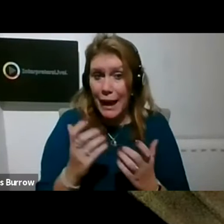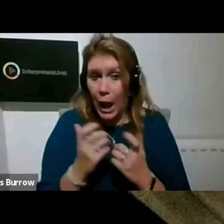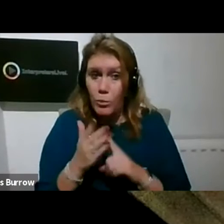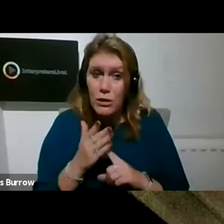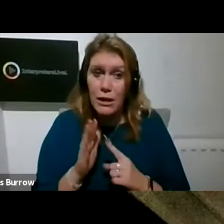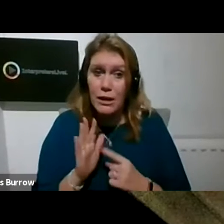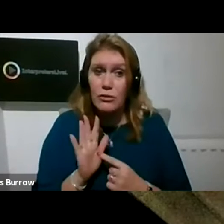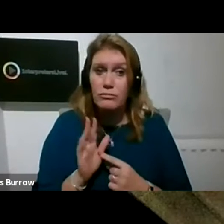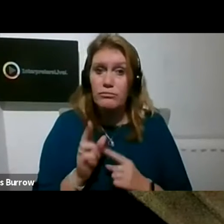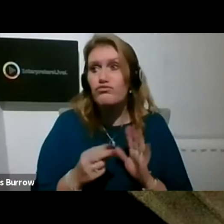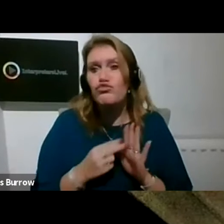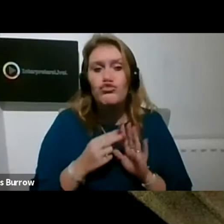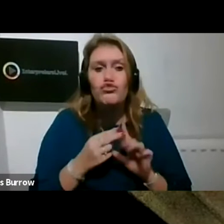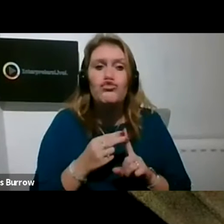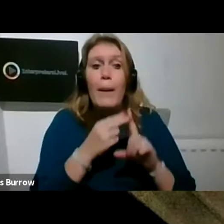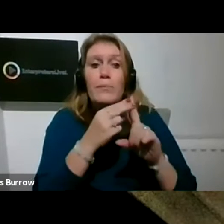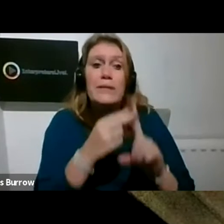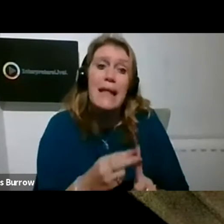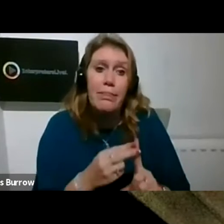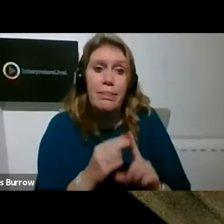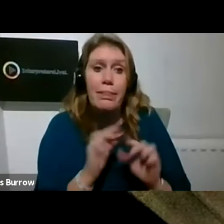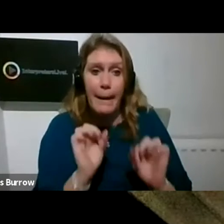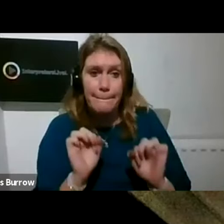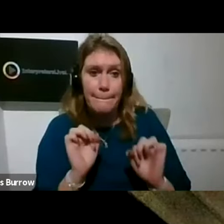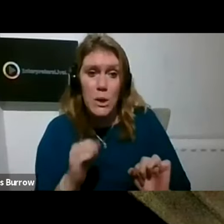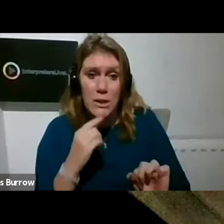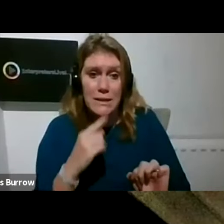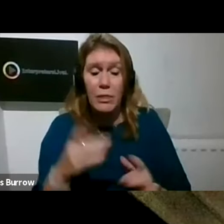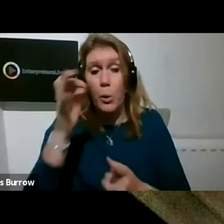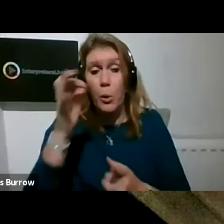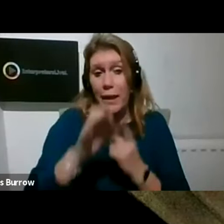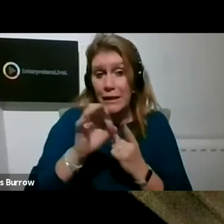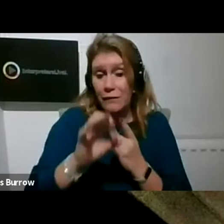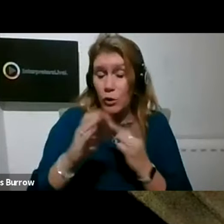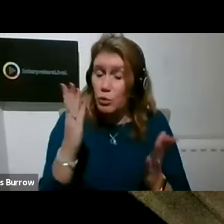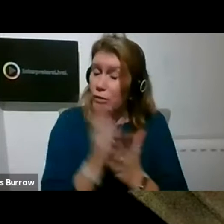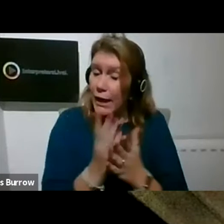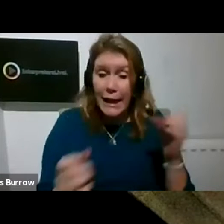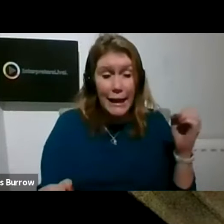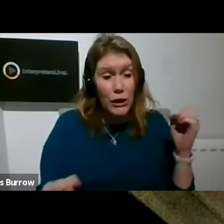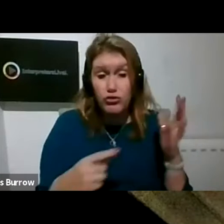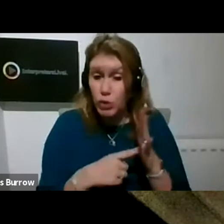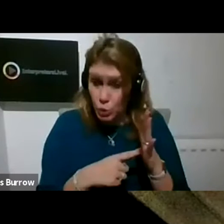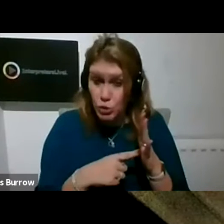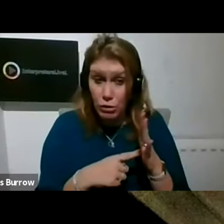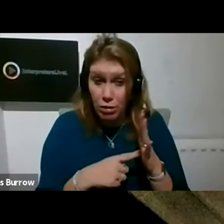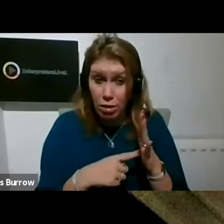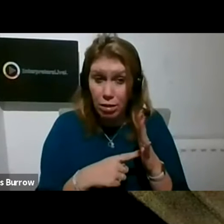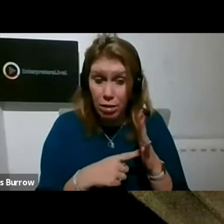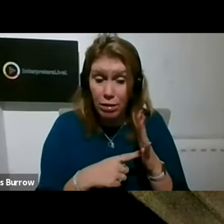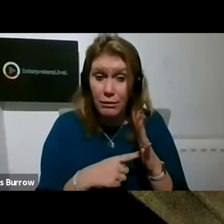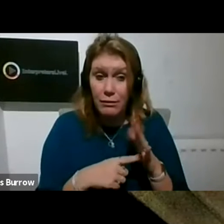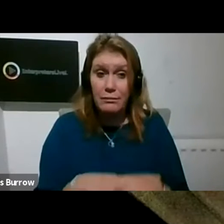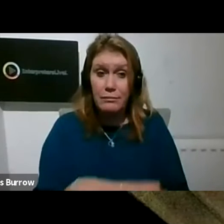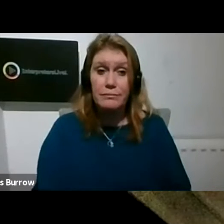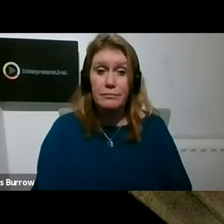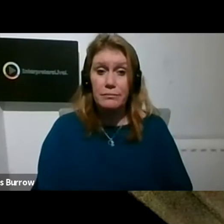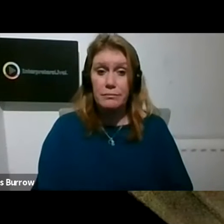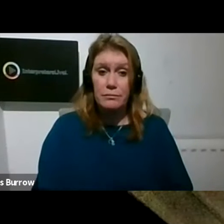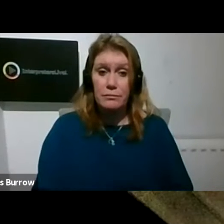the interviews were really, really crucial. Like, a really, really crucial part of